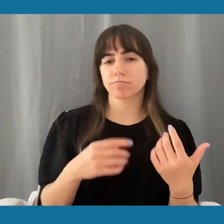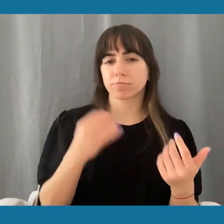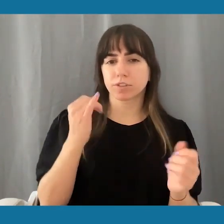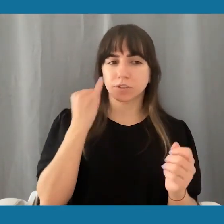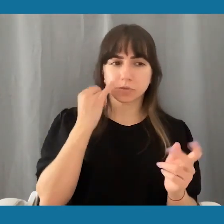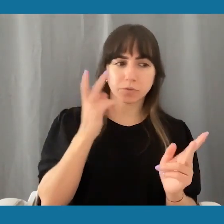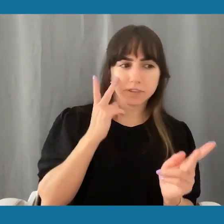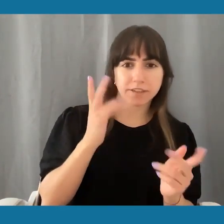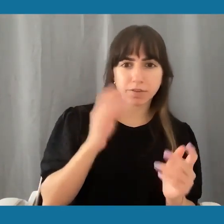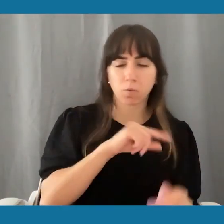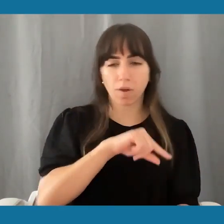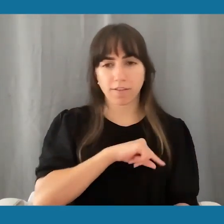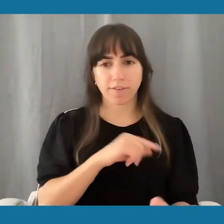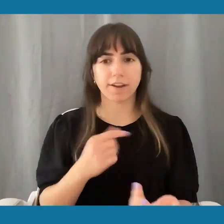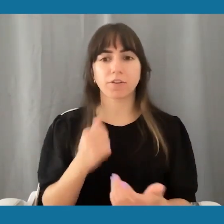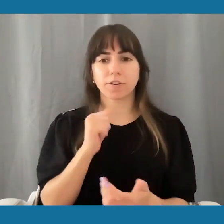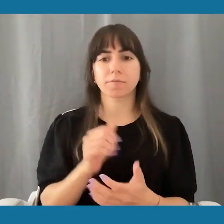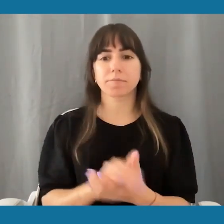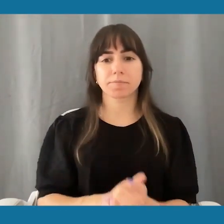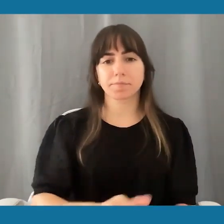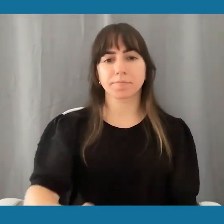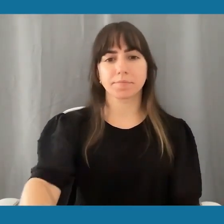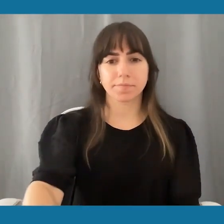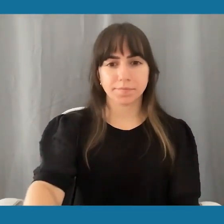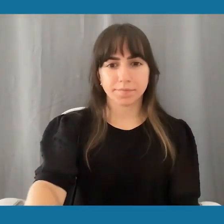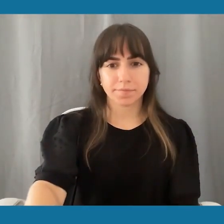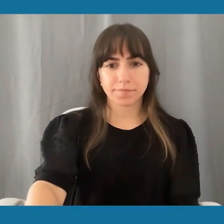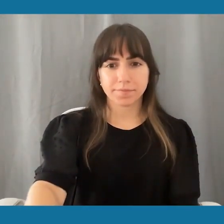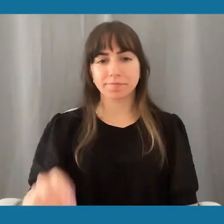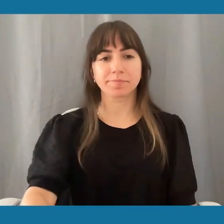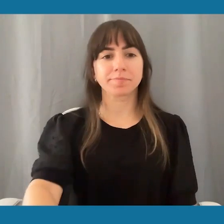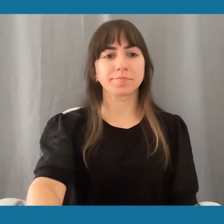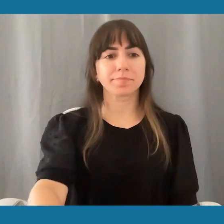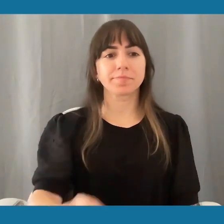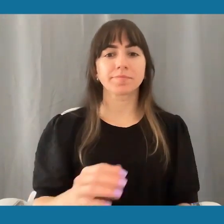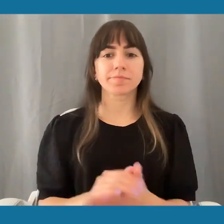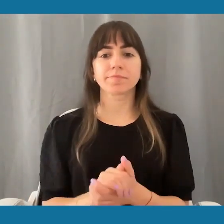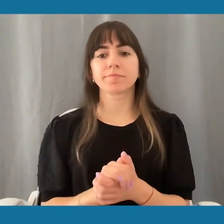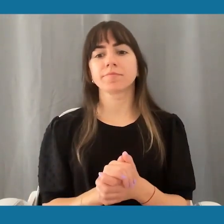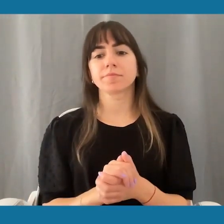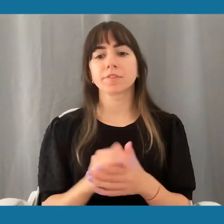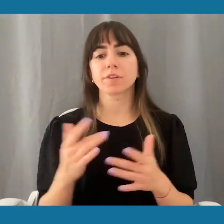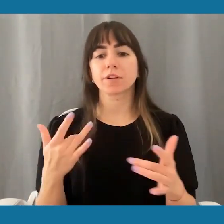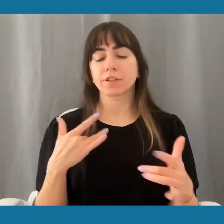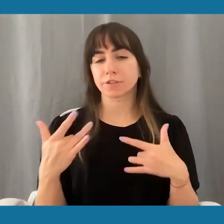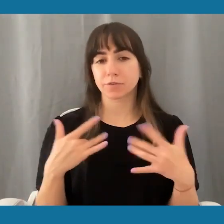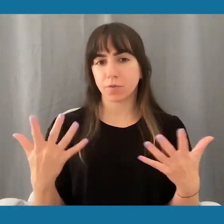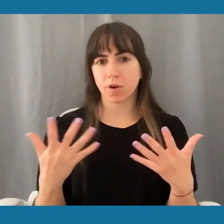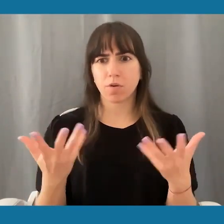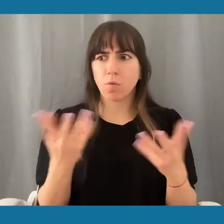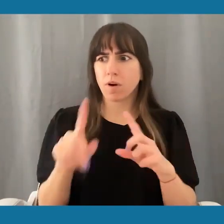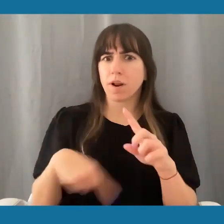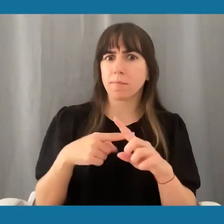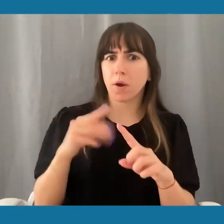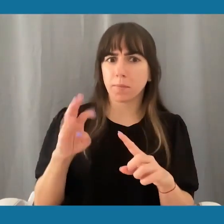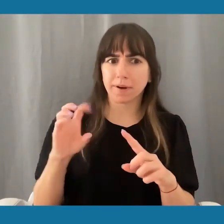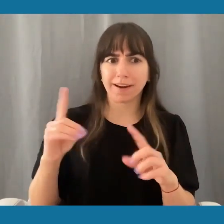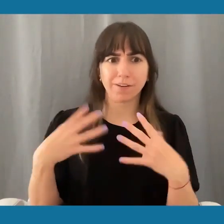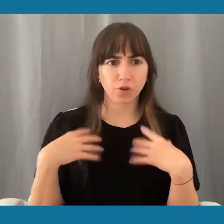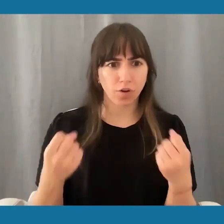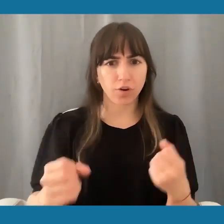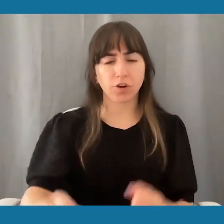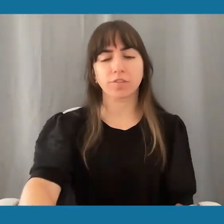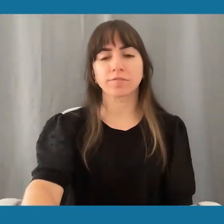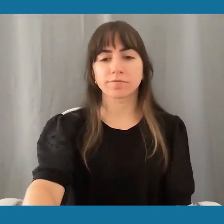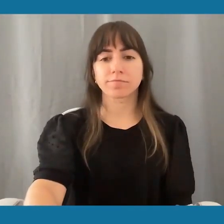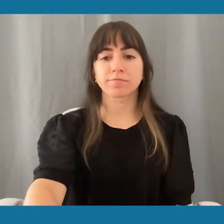program first launched was, what about Medicaid recovery? The great news is Florida has passed laws to not allow Medicaid to file a claim